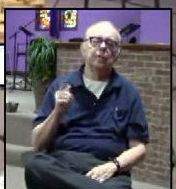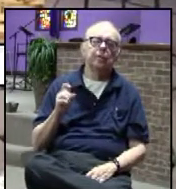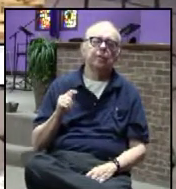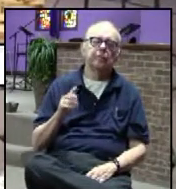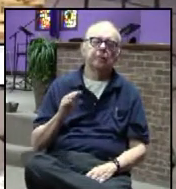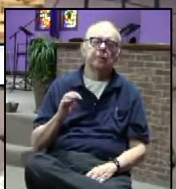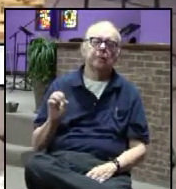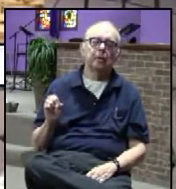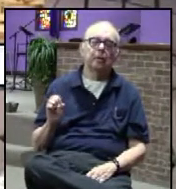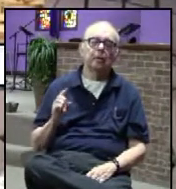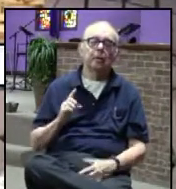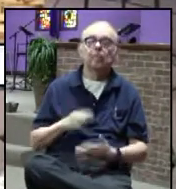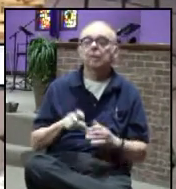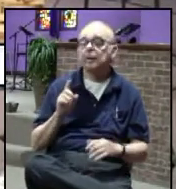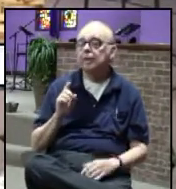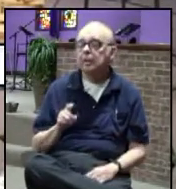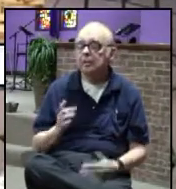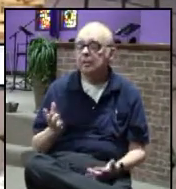And you know what they need?